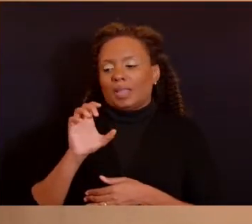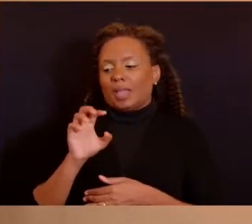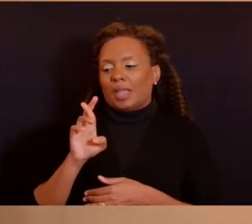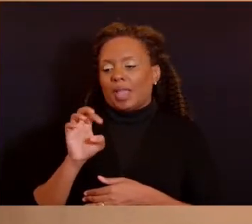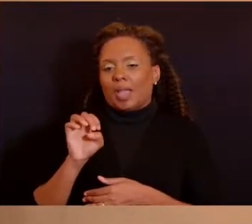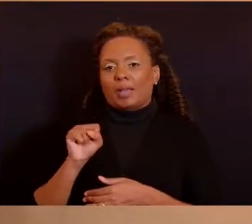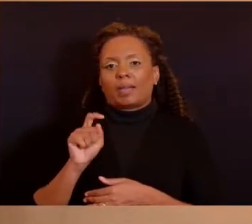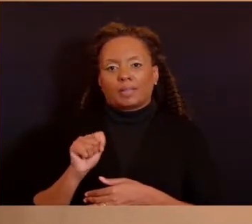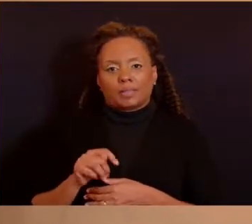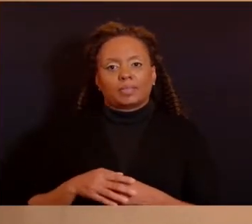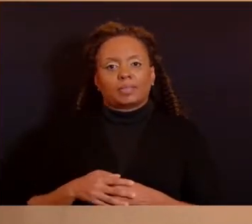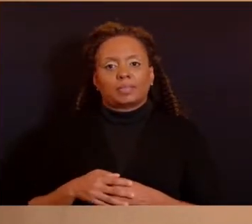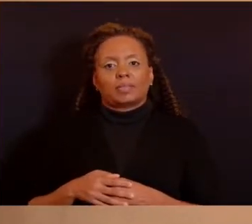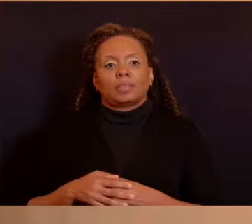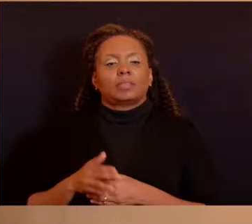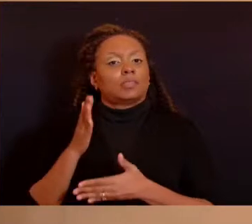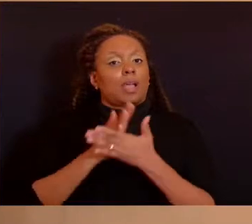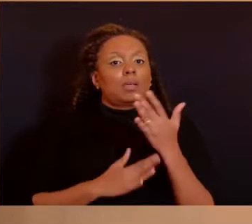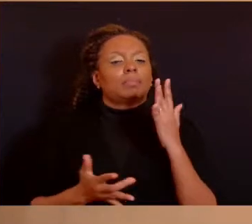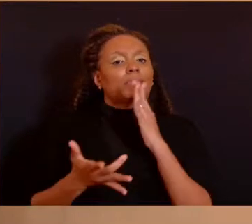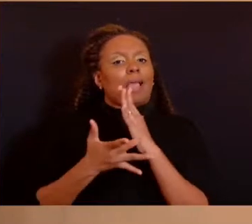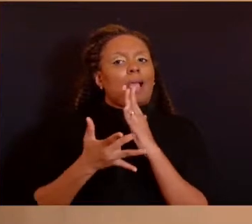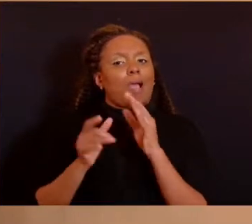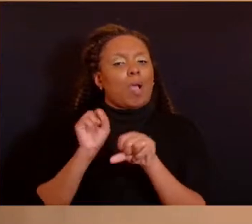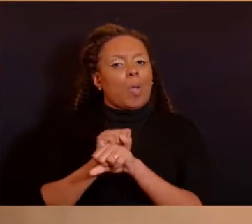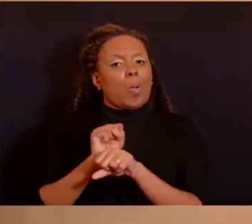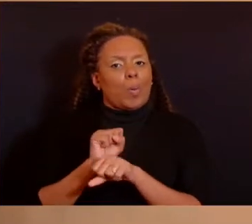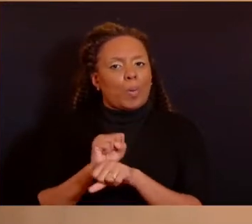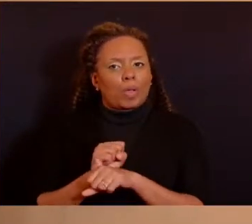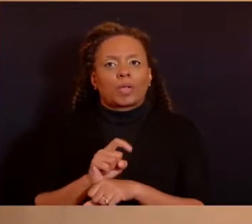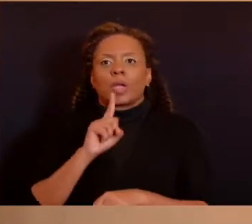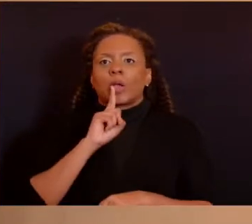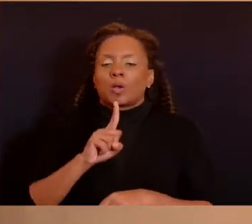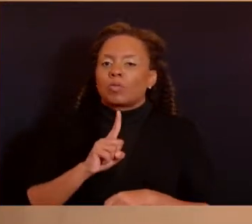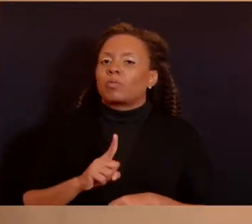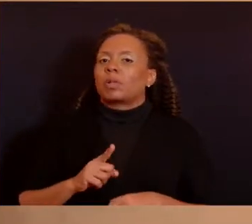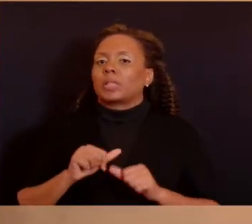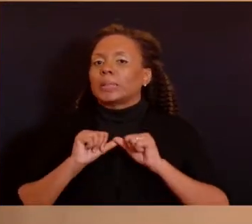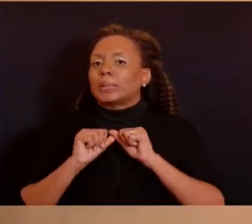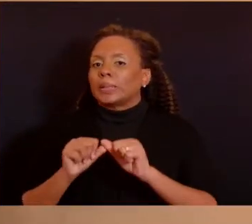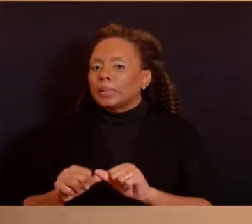to some technical cooperation that we received earlier. That also held up in that general area.